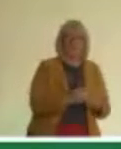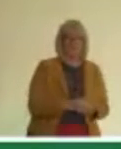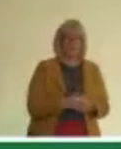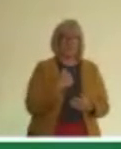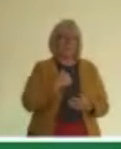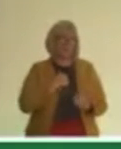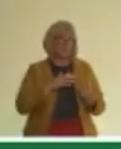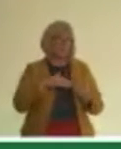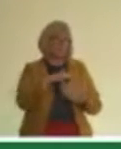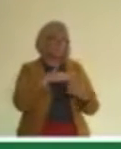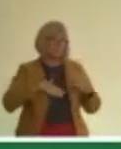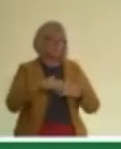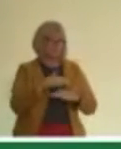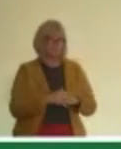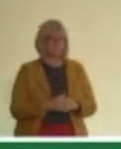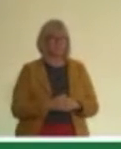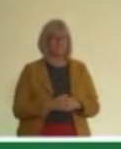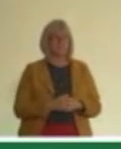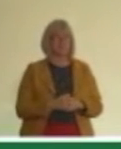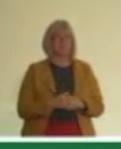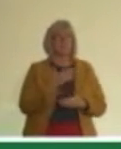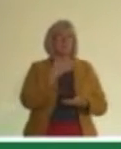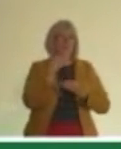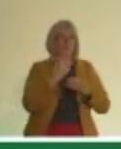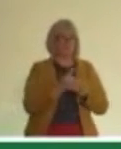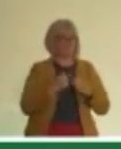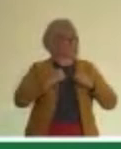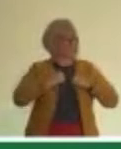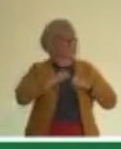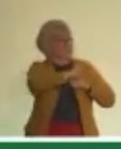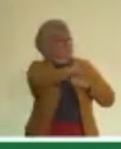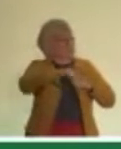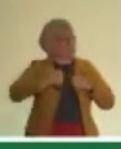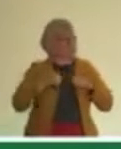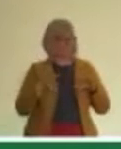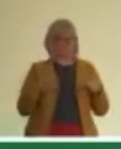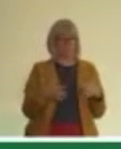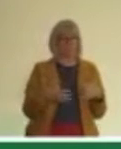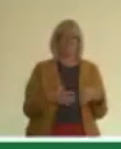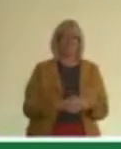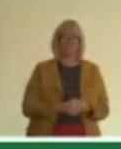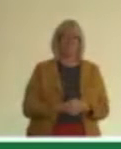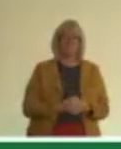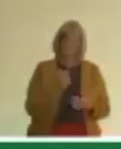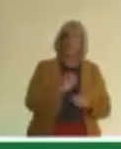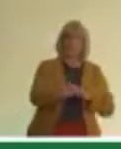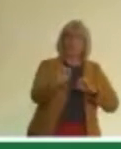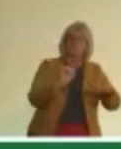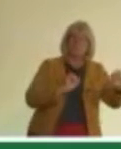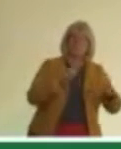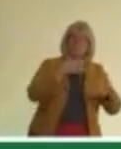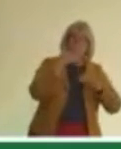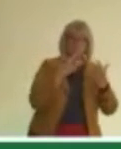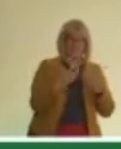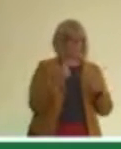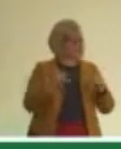it's a story about our party. You've all got your own individual stories about how you got here today.